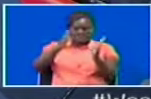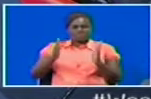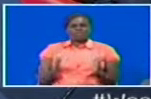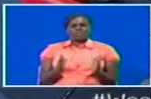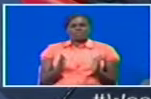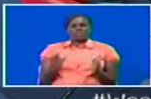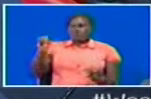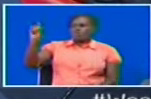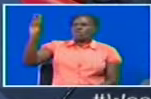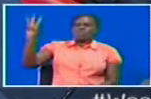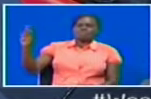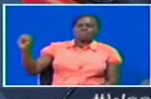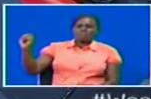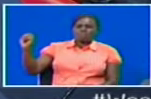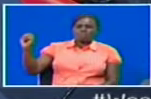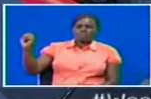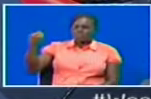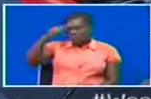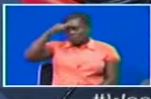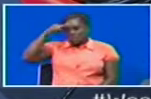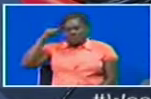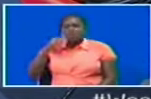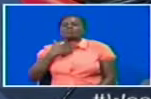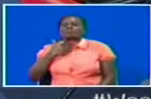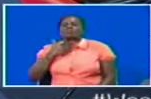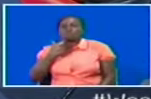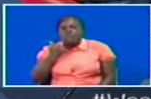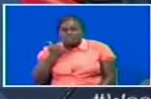which is ODM, because they want to realize their dream.